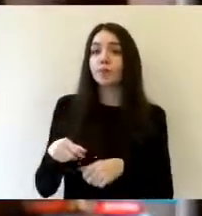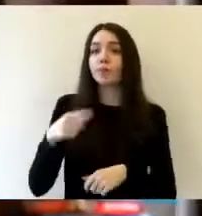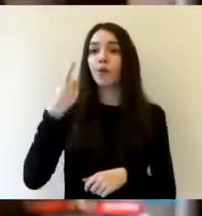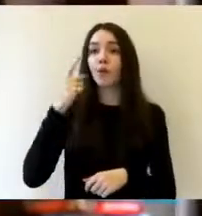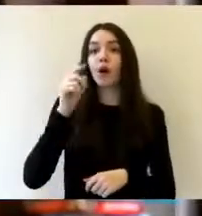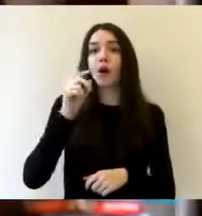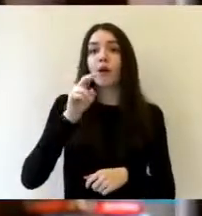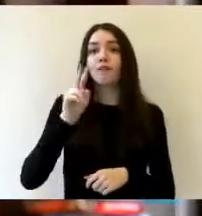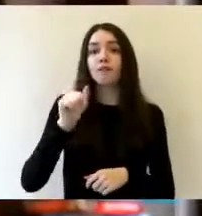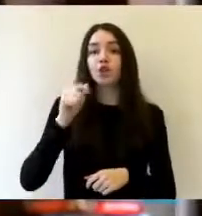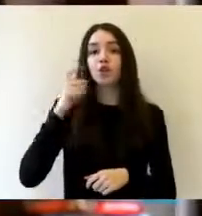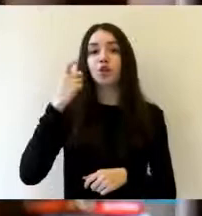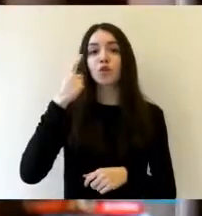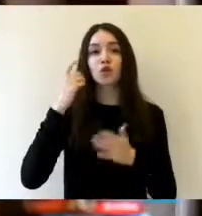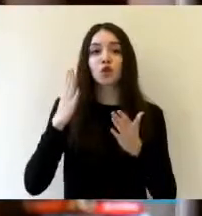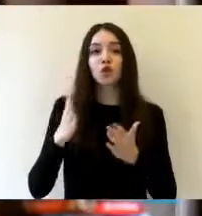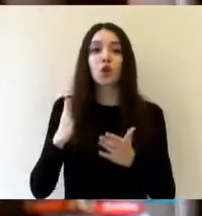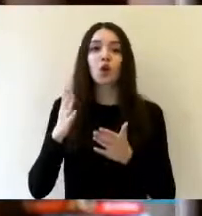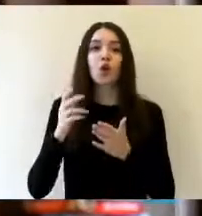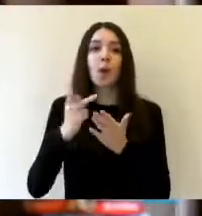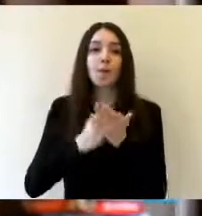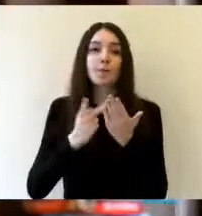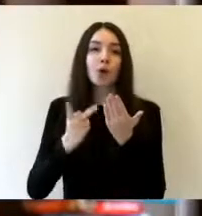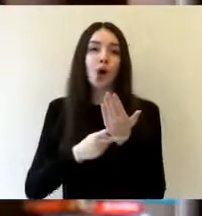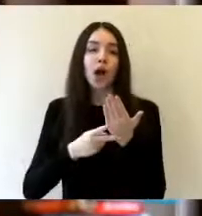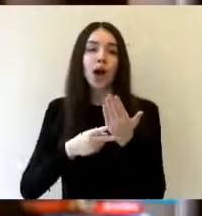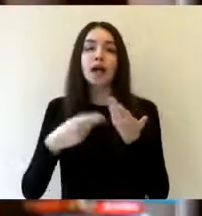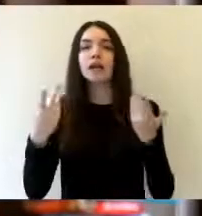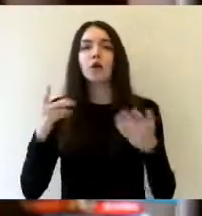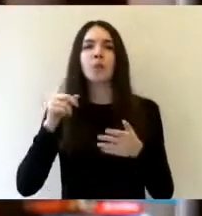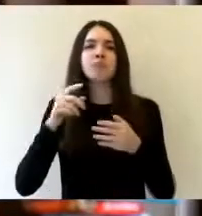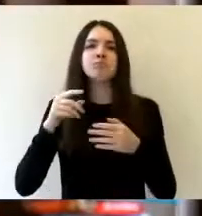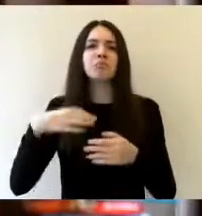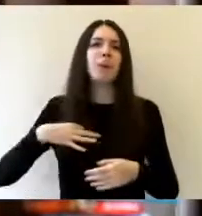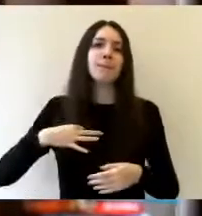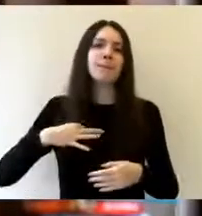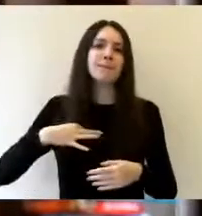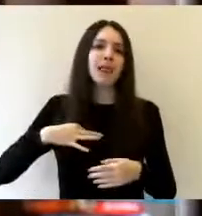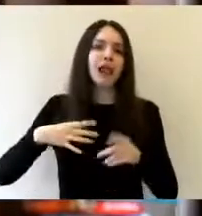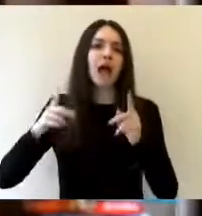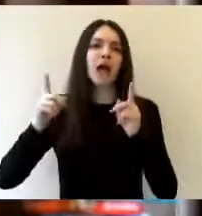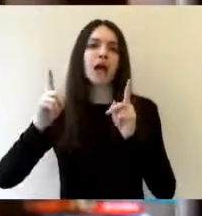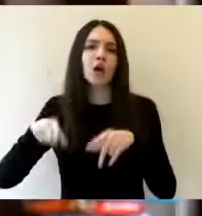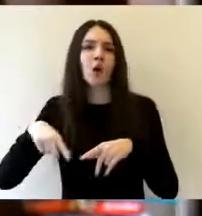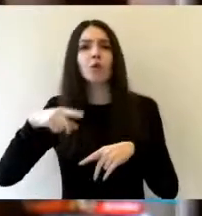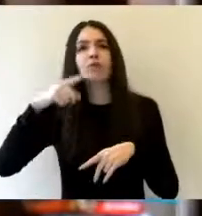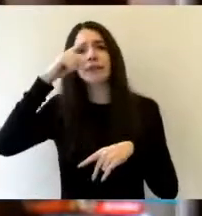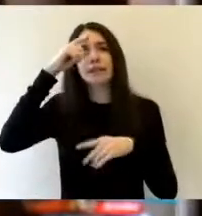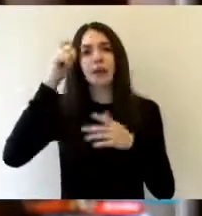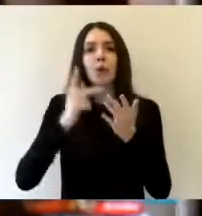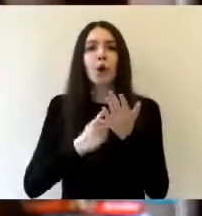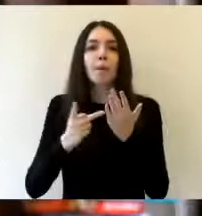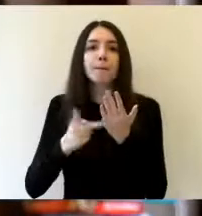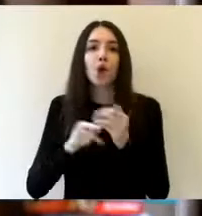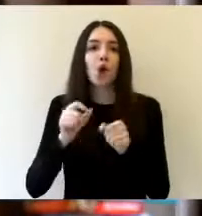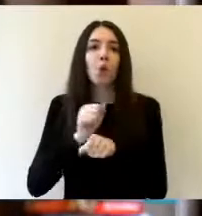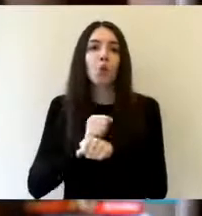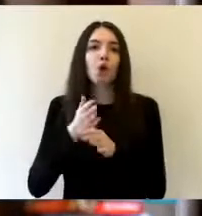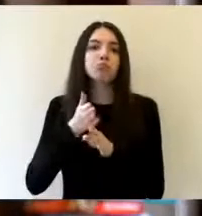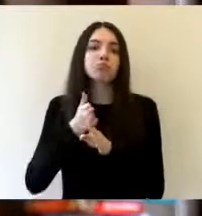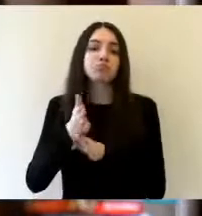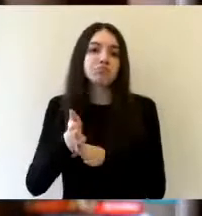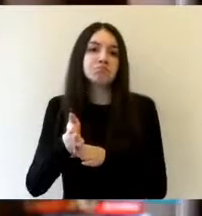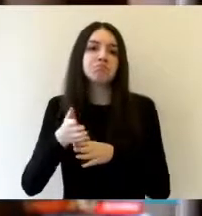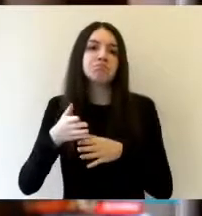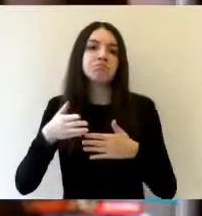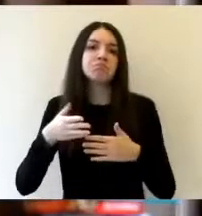Program. So it's like something you apply to for a summer and you get to go work in a particular discipline for you know, an extended period of time. And